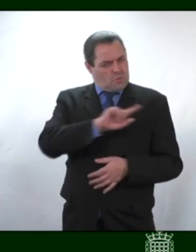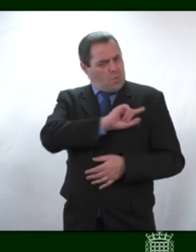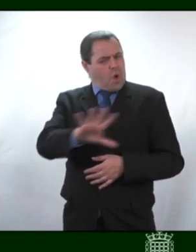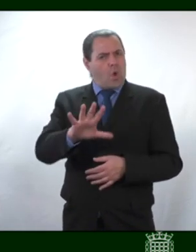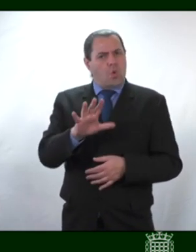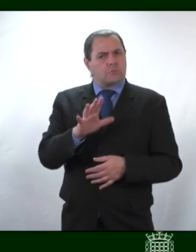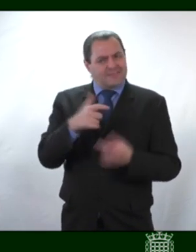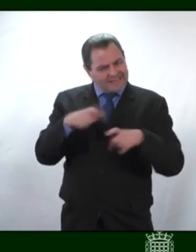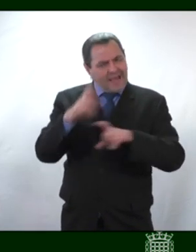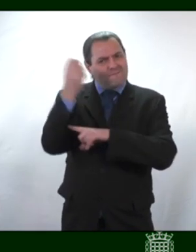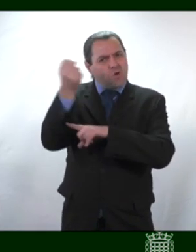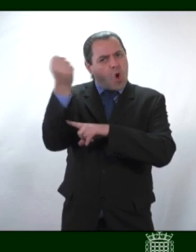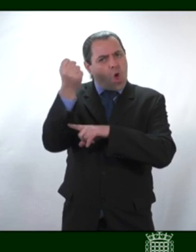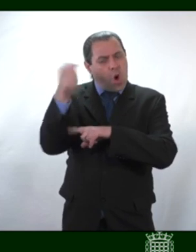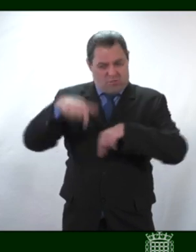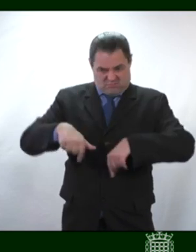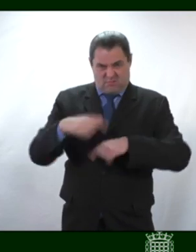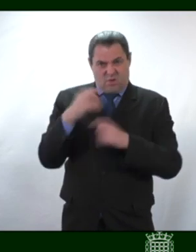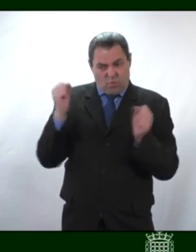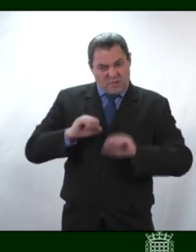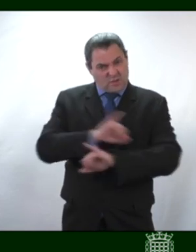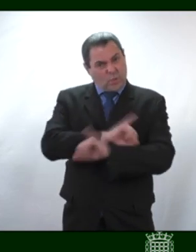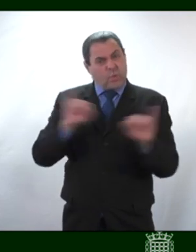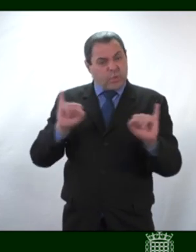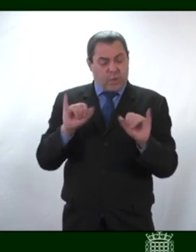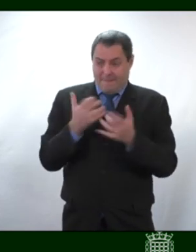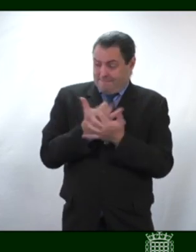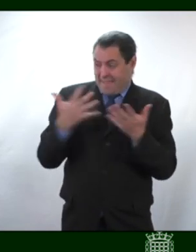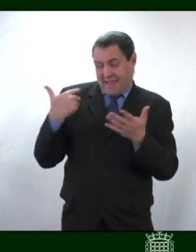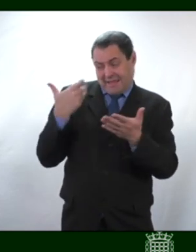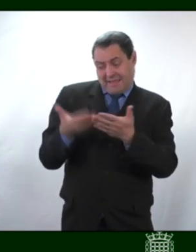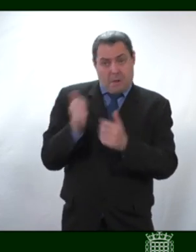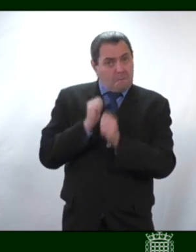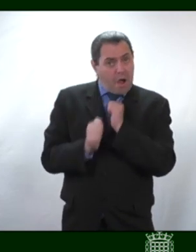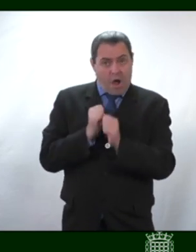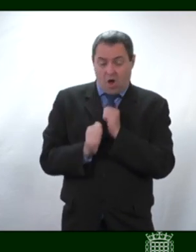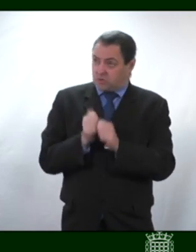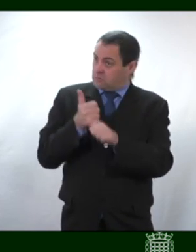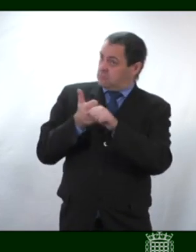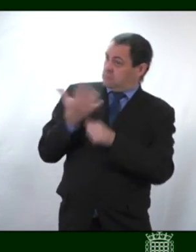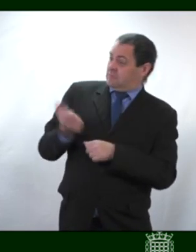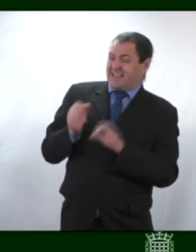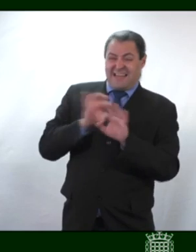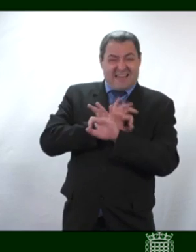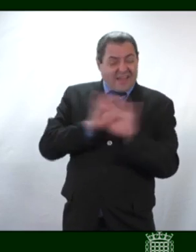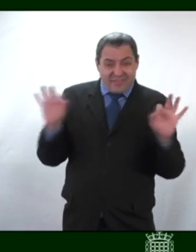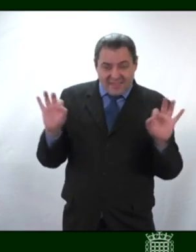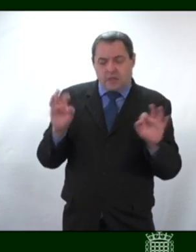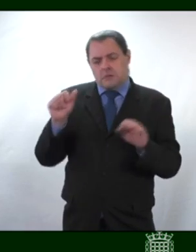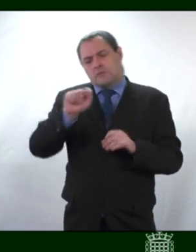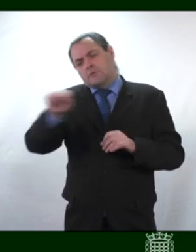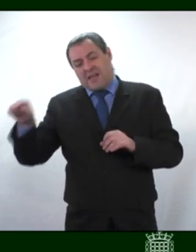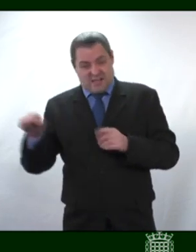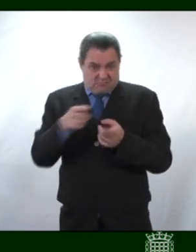still millions of people who've not received any support since March. Does the Secretary of State not recognise that for